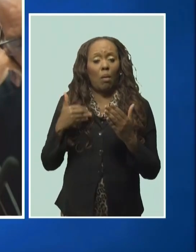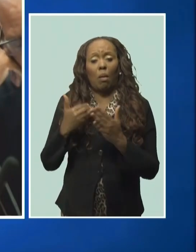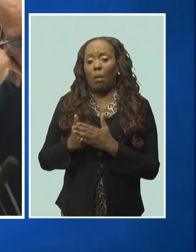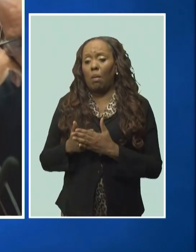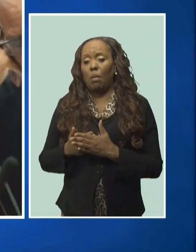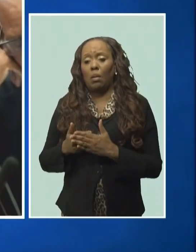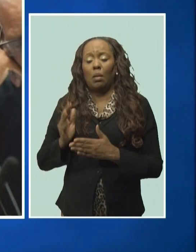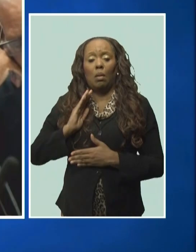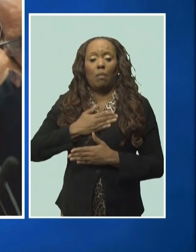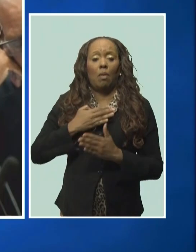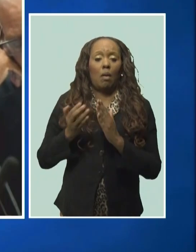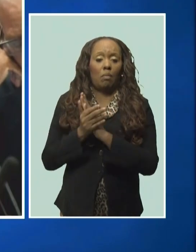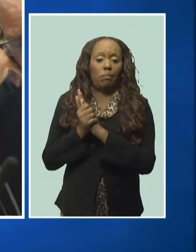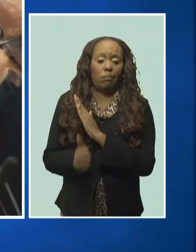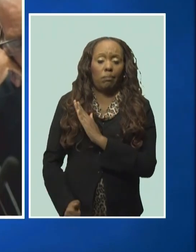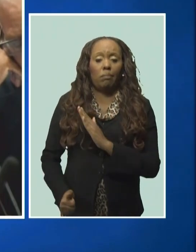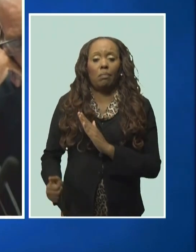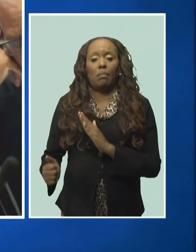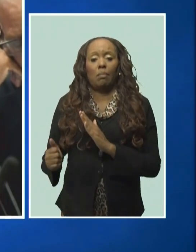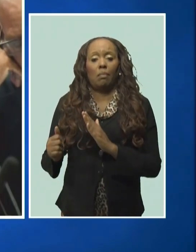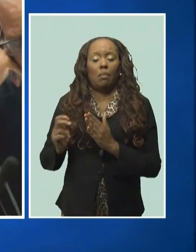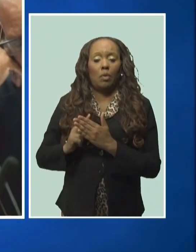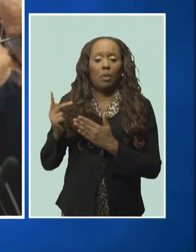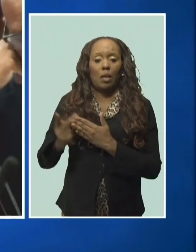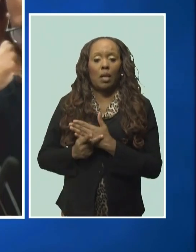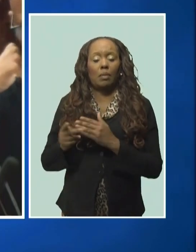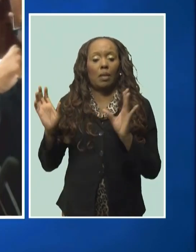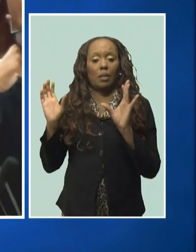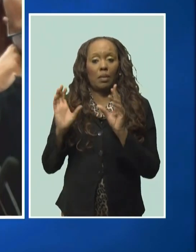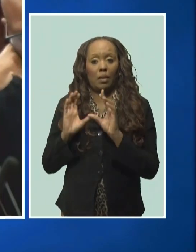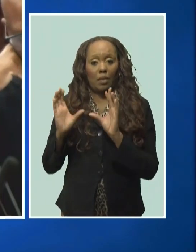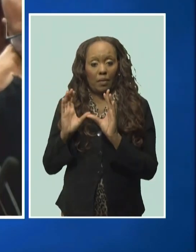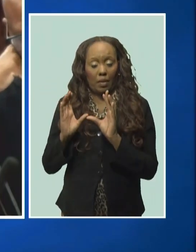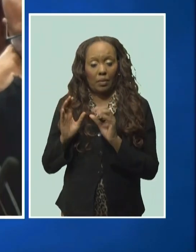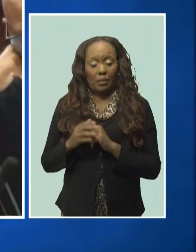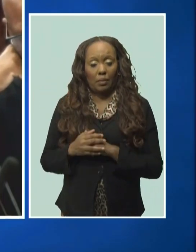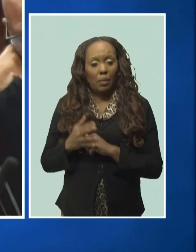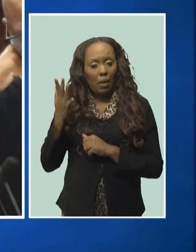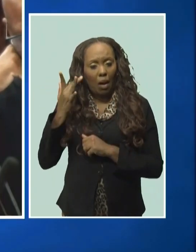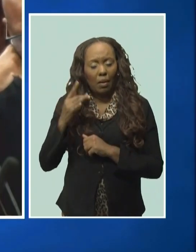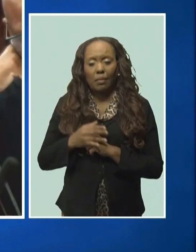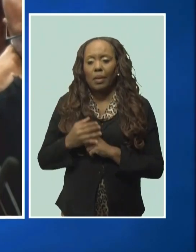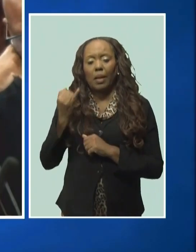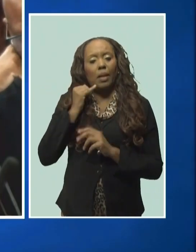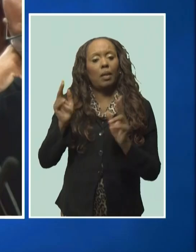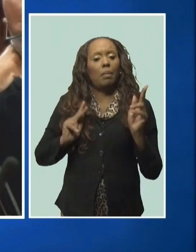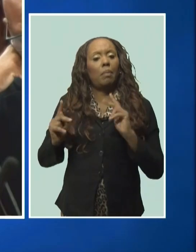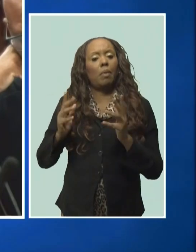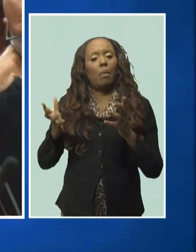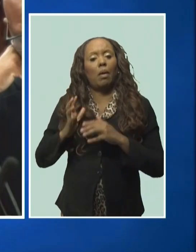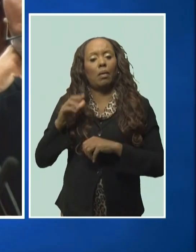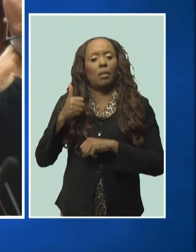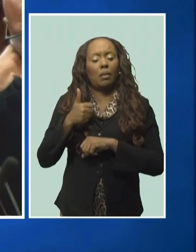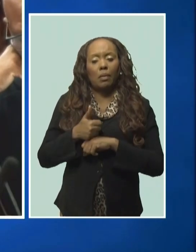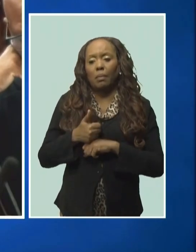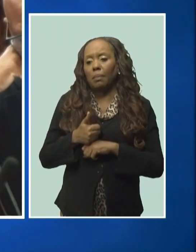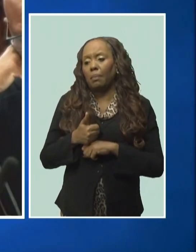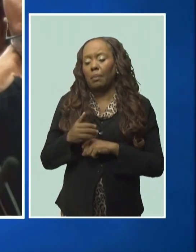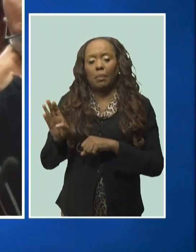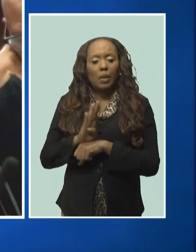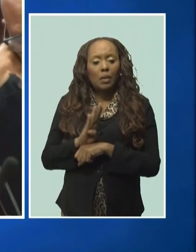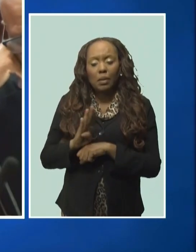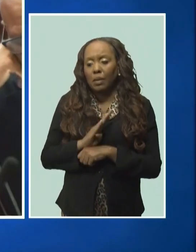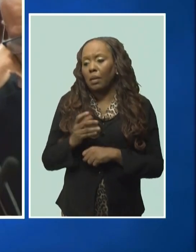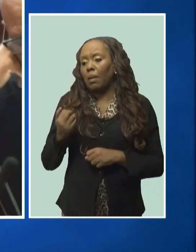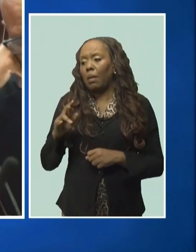are certified for two reasons. One, if persons are interested in the same self-employment, or if they're looking for